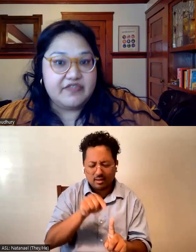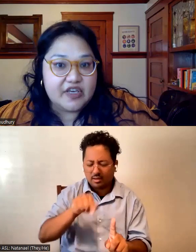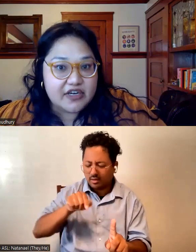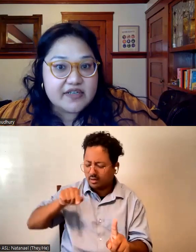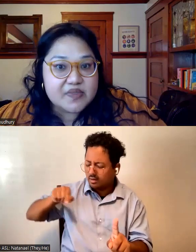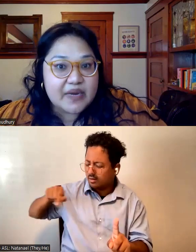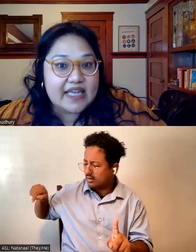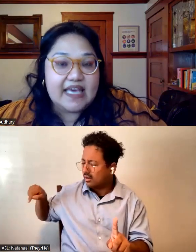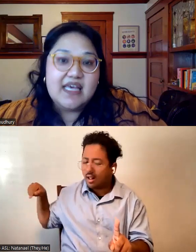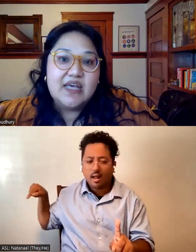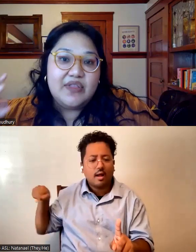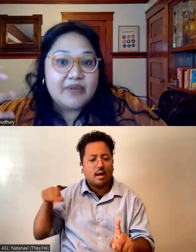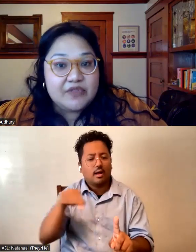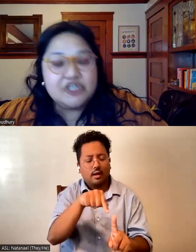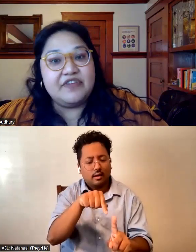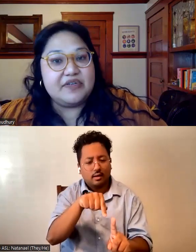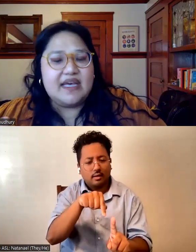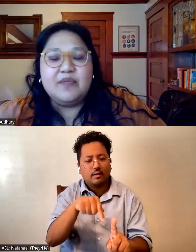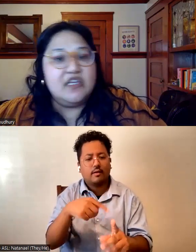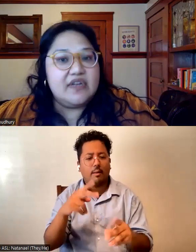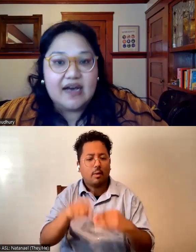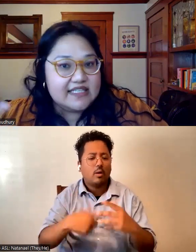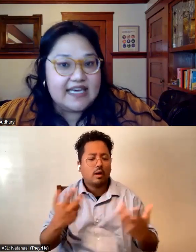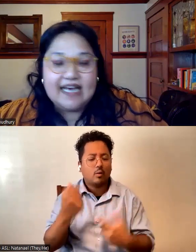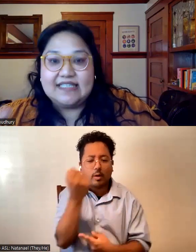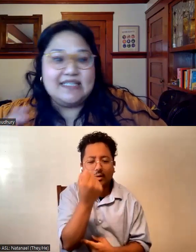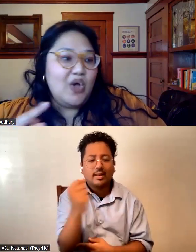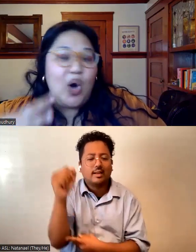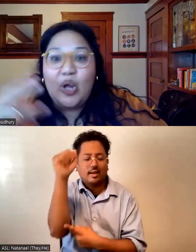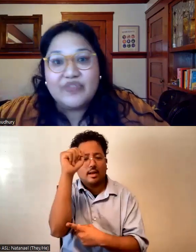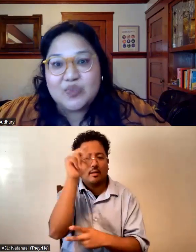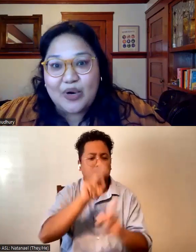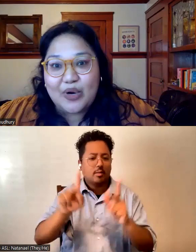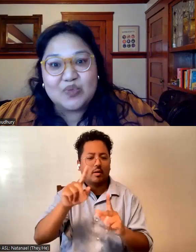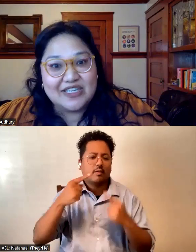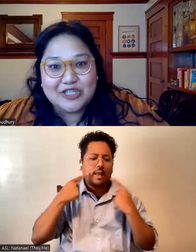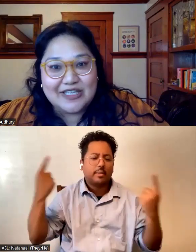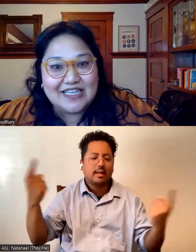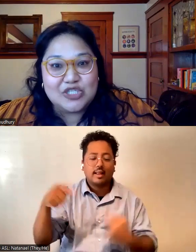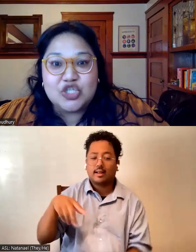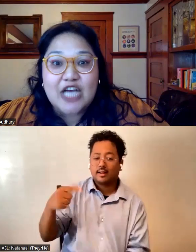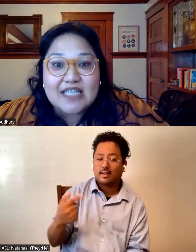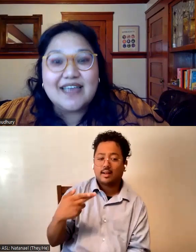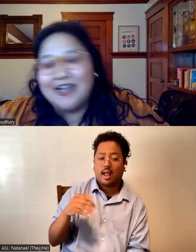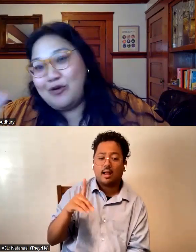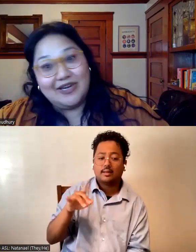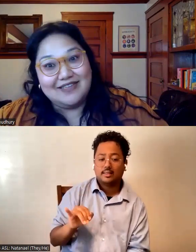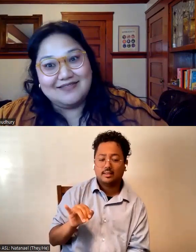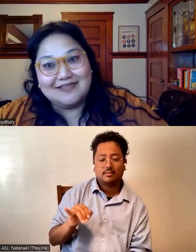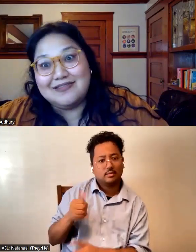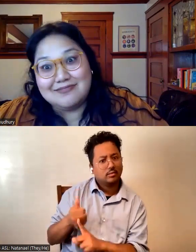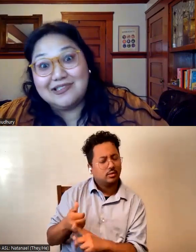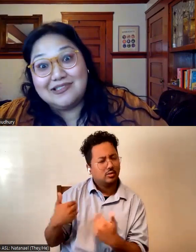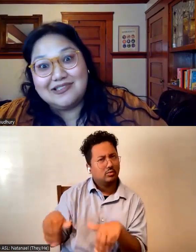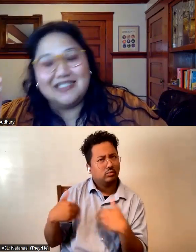revolutionary figures, right? Like the revolutionary figures, I mean, even Gandhi has all of this work on Swadeshi that is just, I know, right?